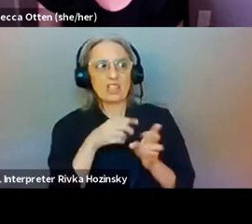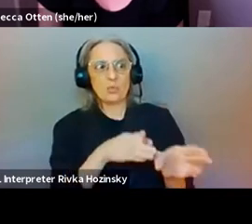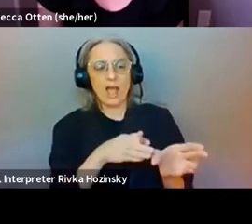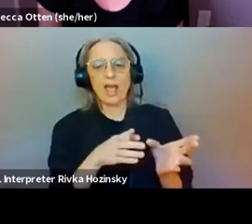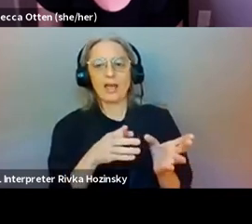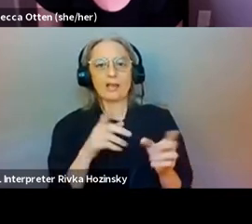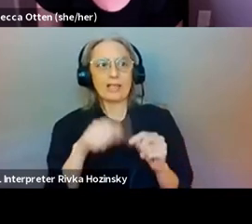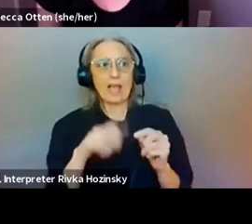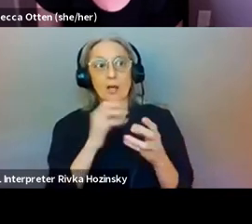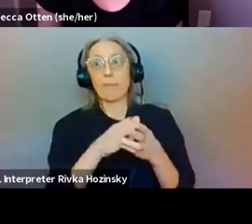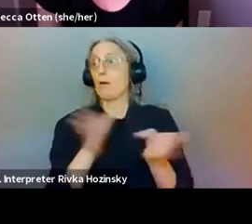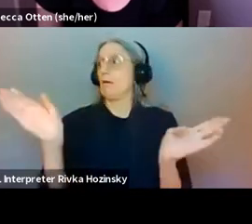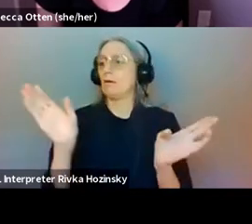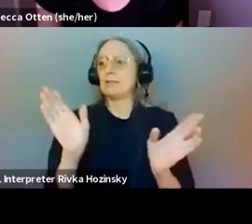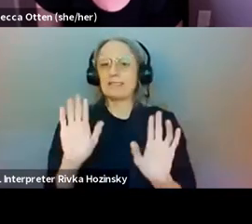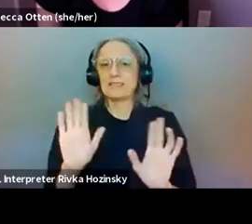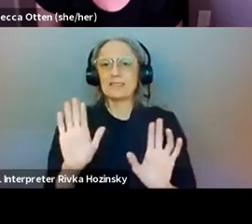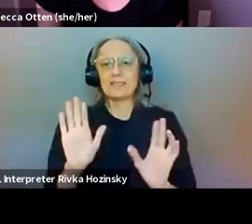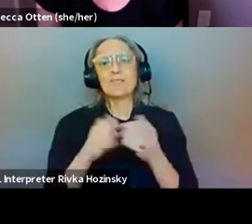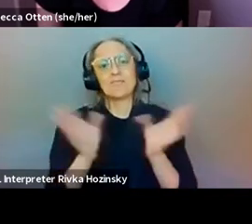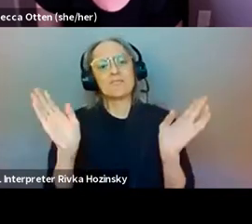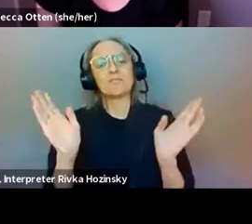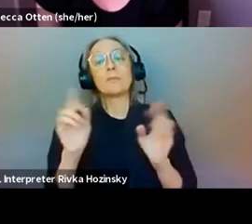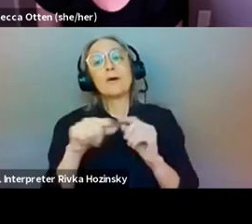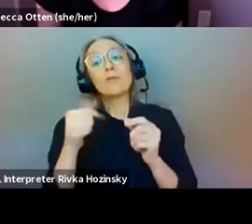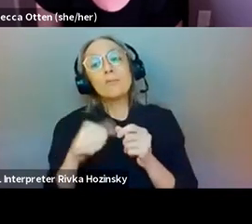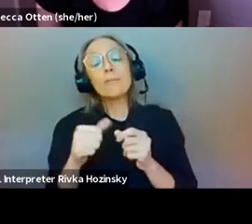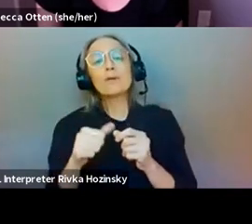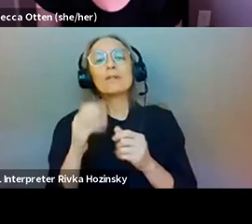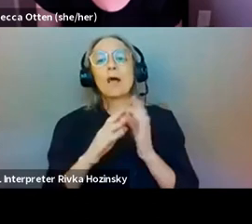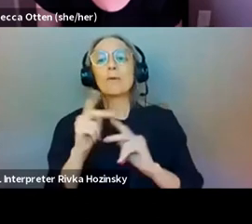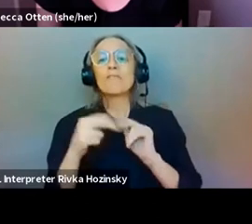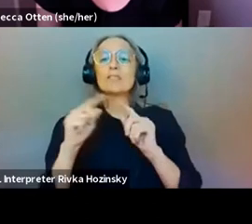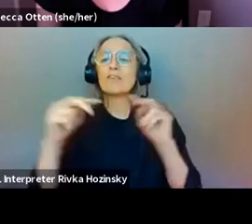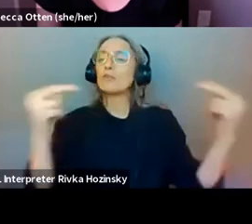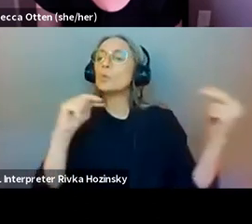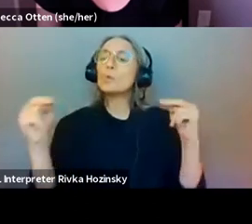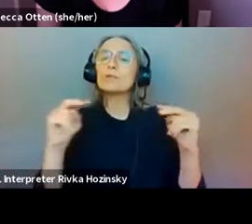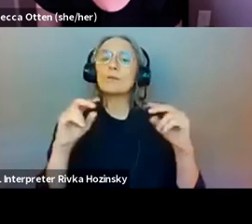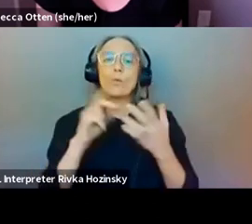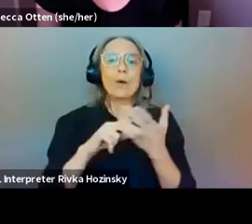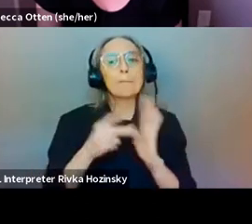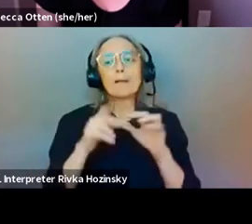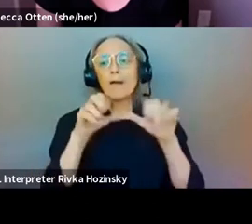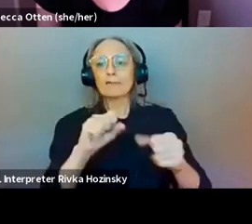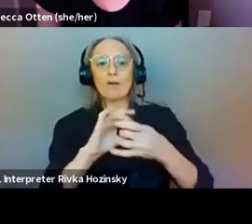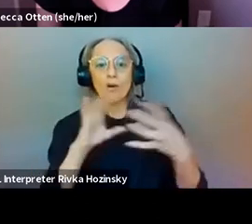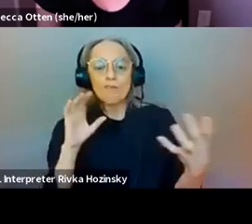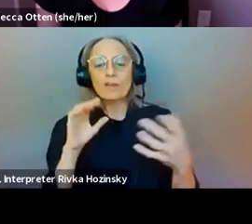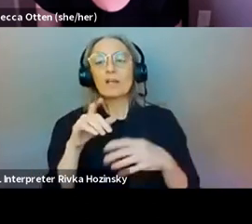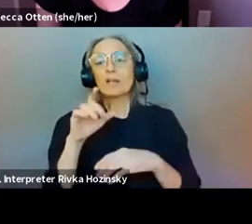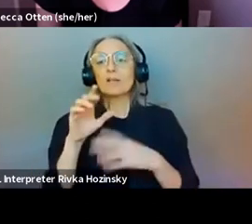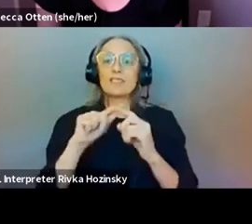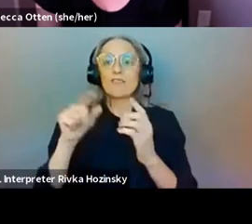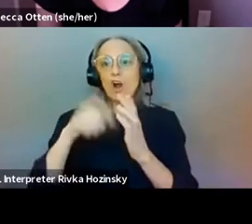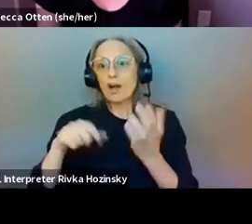this, but we have to remember that it is different things, and it's described differently in, you know, in different kinds of literature. But